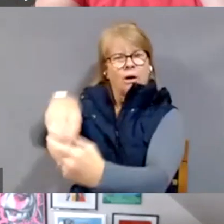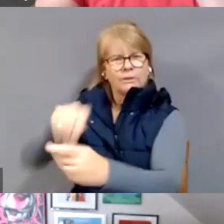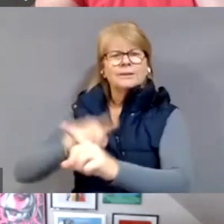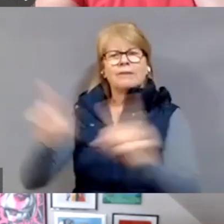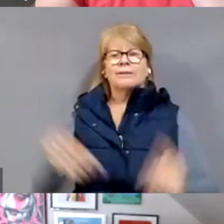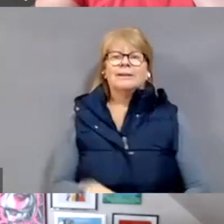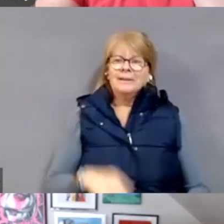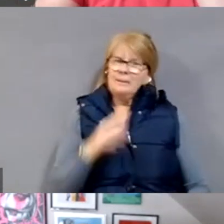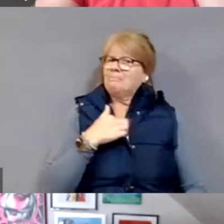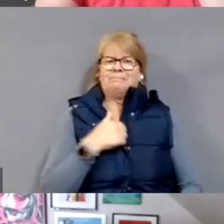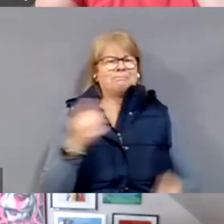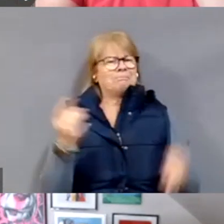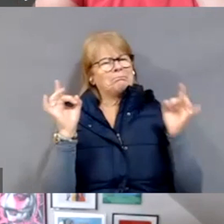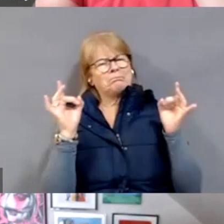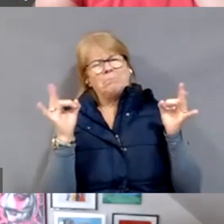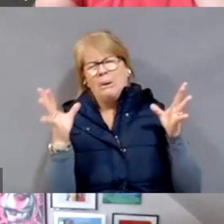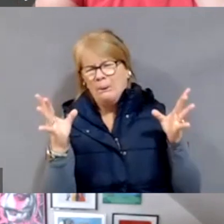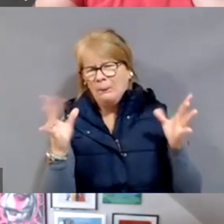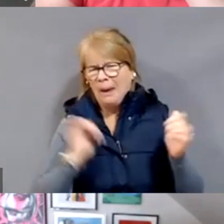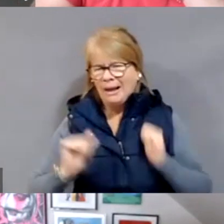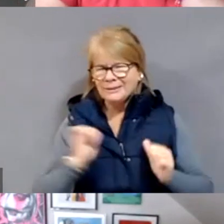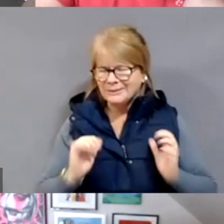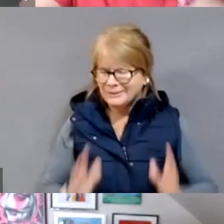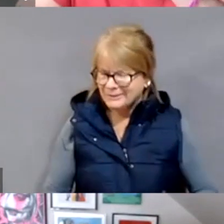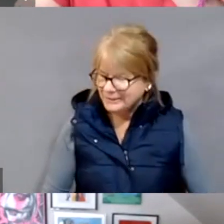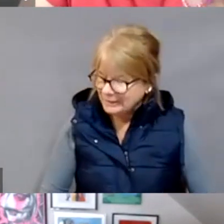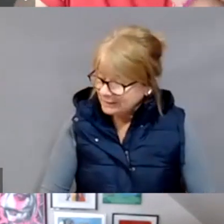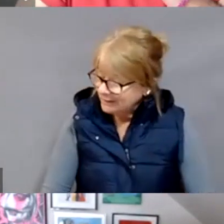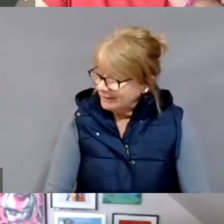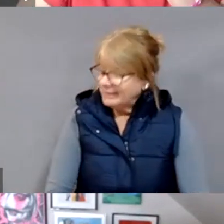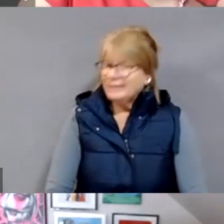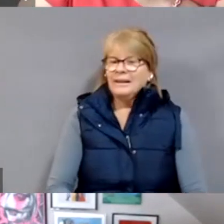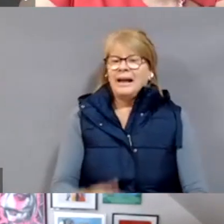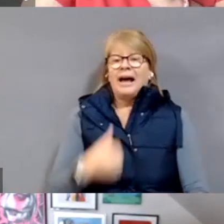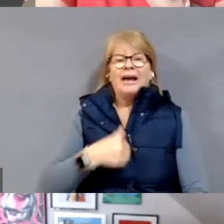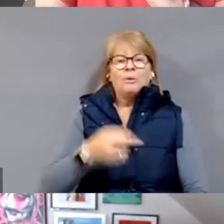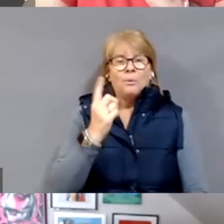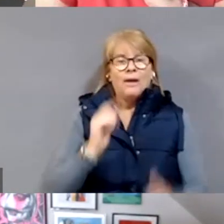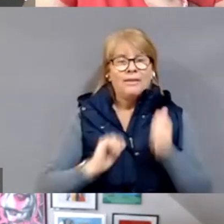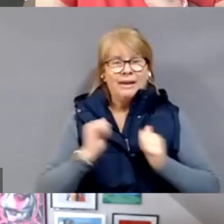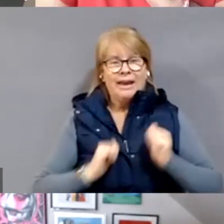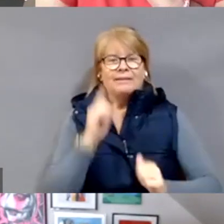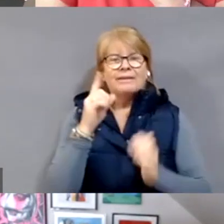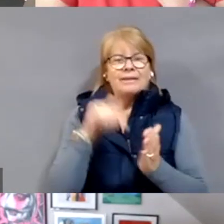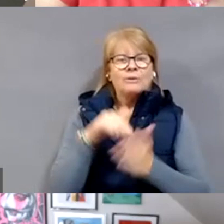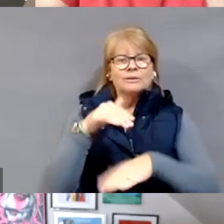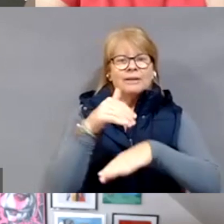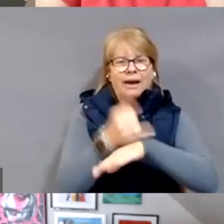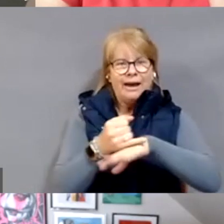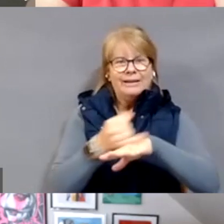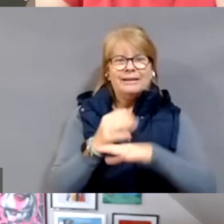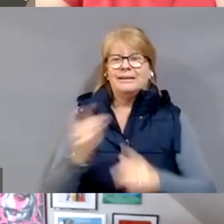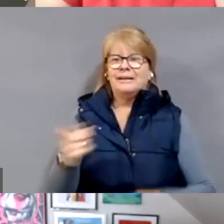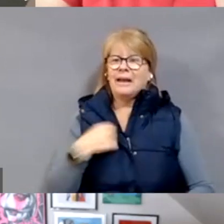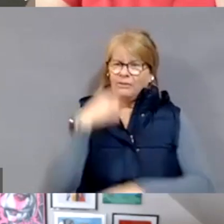was a terrible actor, and when I was an actor, I thought I had one professional gig at the Thousand Islands Playhouse, and I thought about my lunch